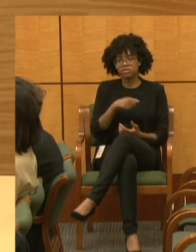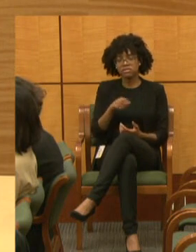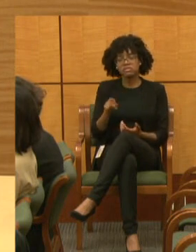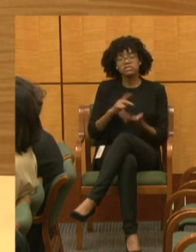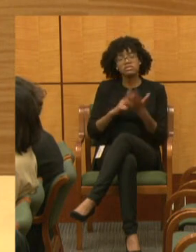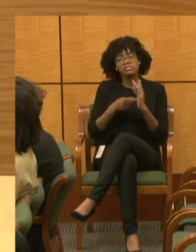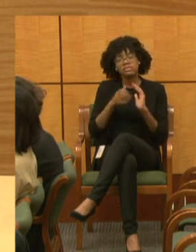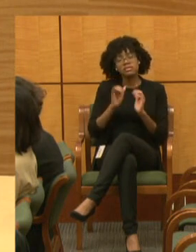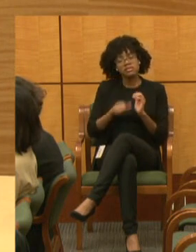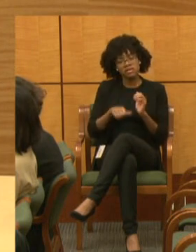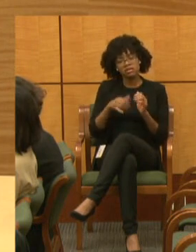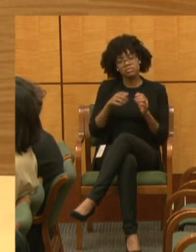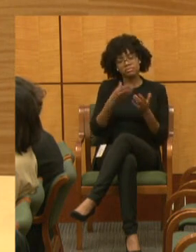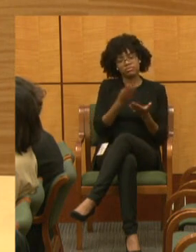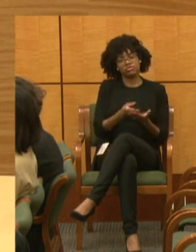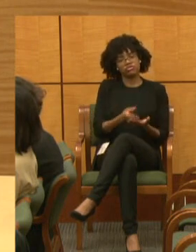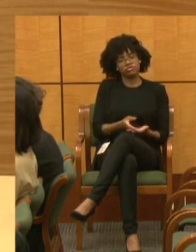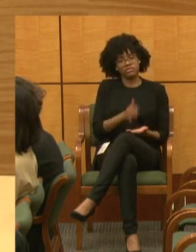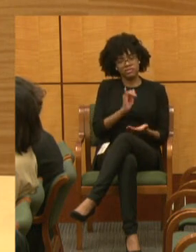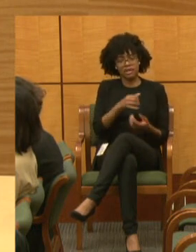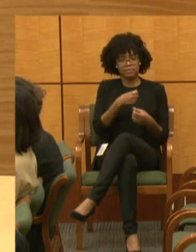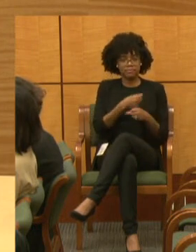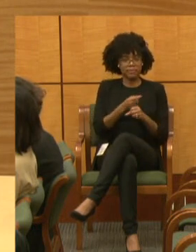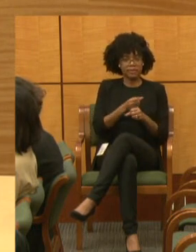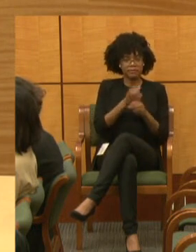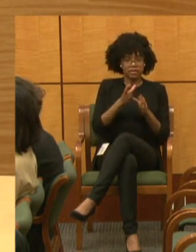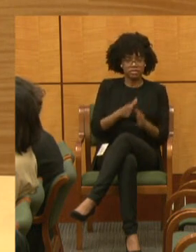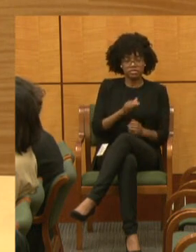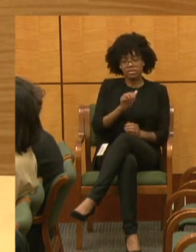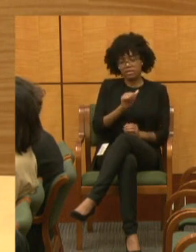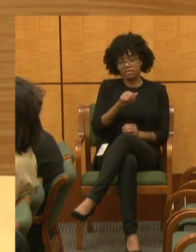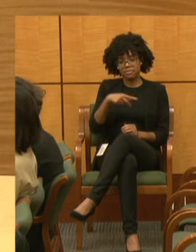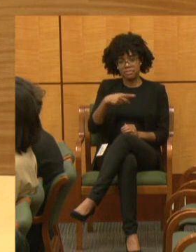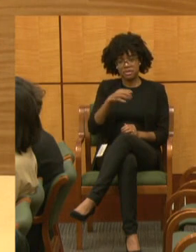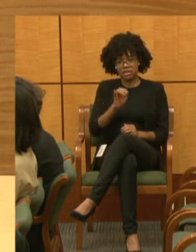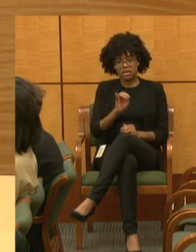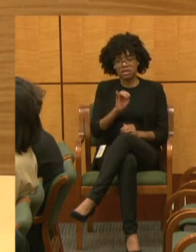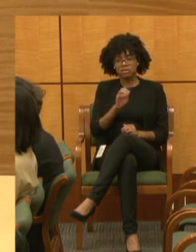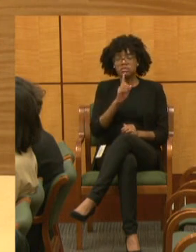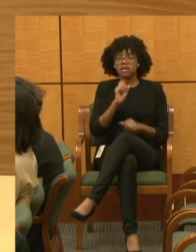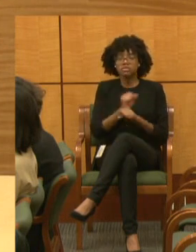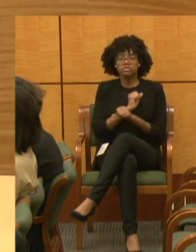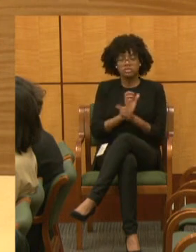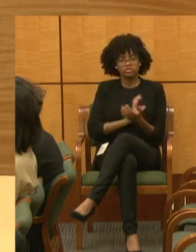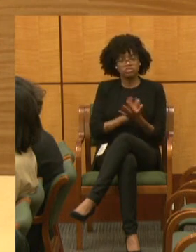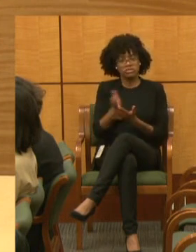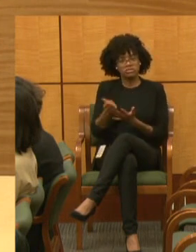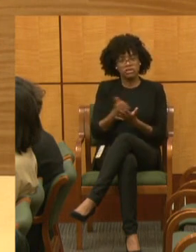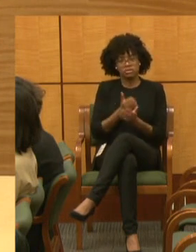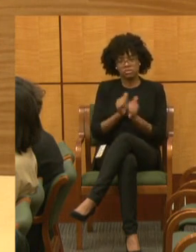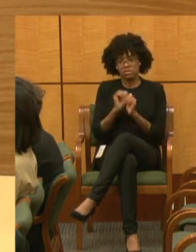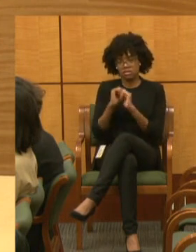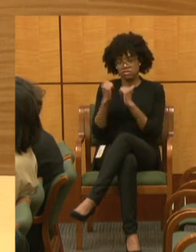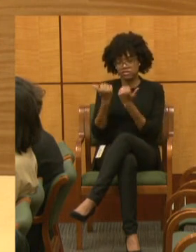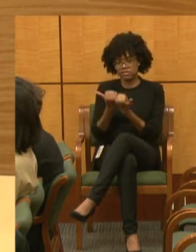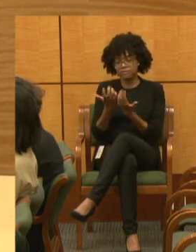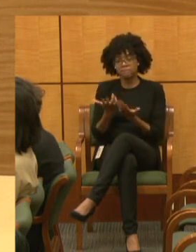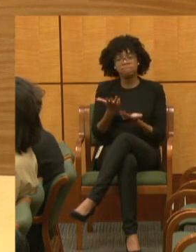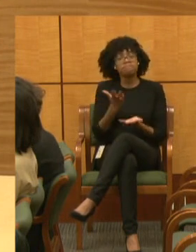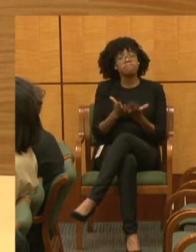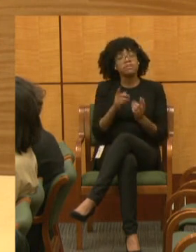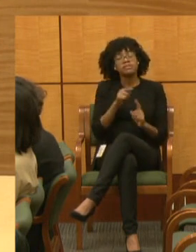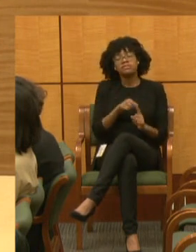the manufacturer of that particular API is being much more transparent with the agency and may deem or may